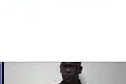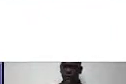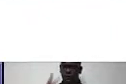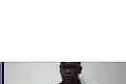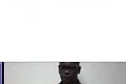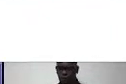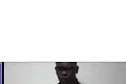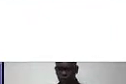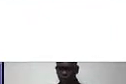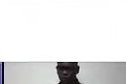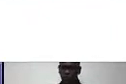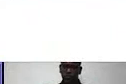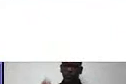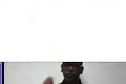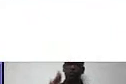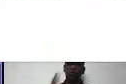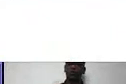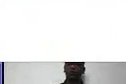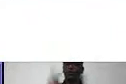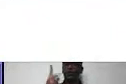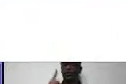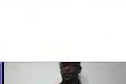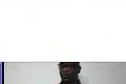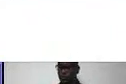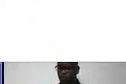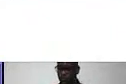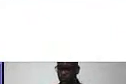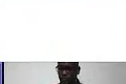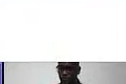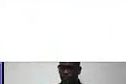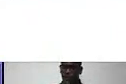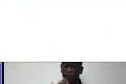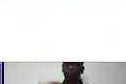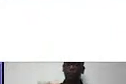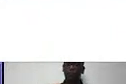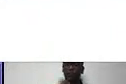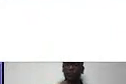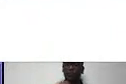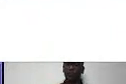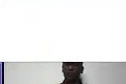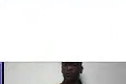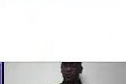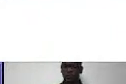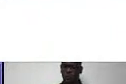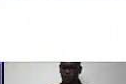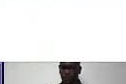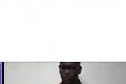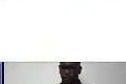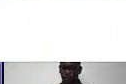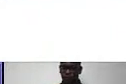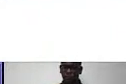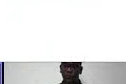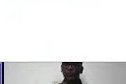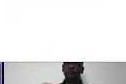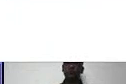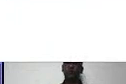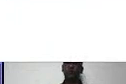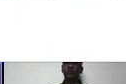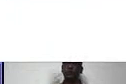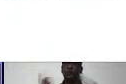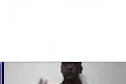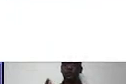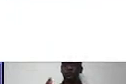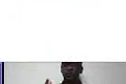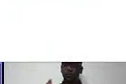even once a year. And at the moment, it has not been authorized. So since beginning of 2021, there has been no